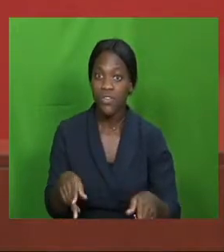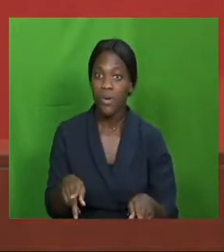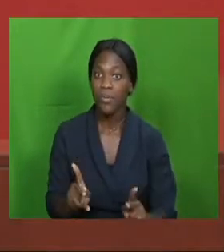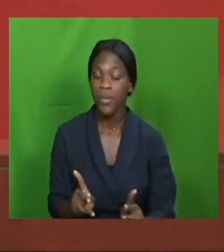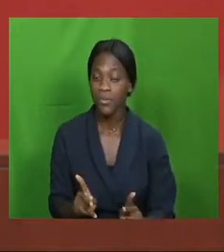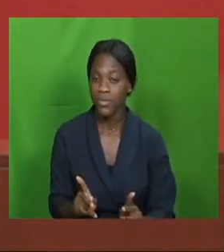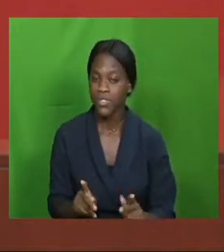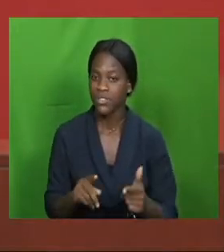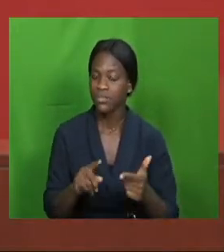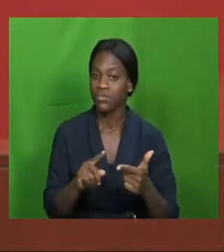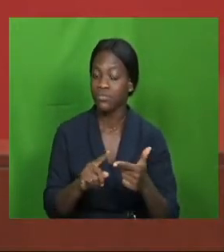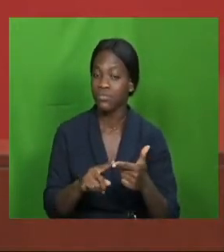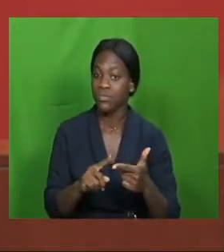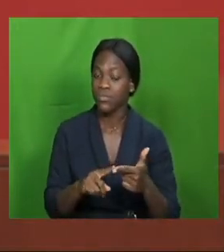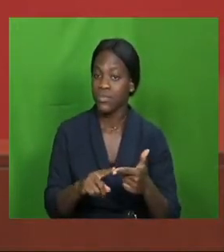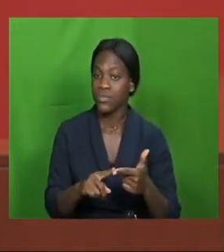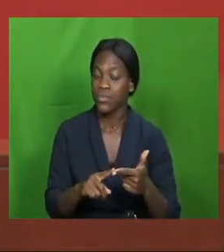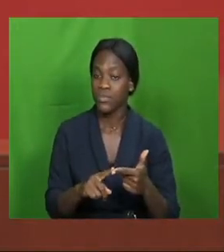2,